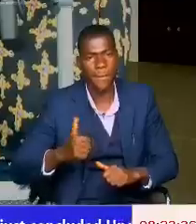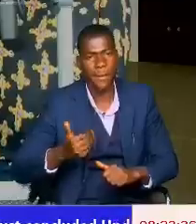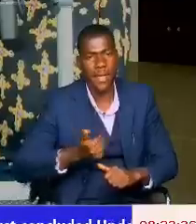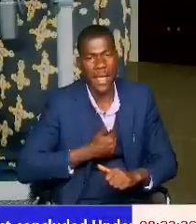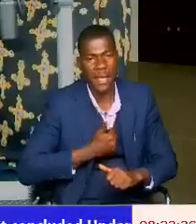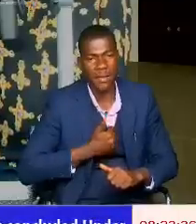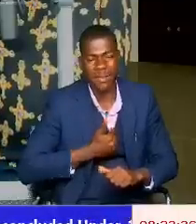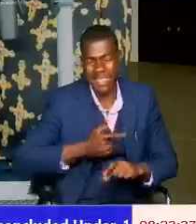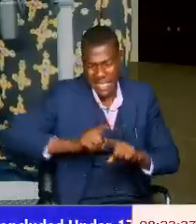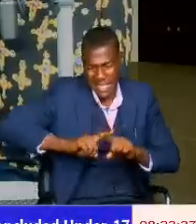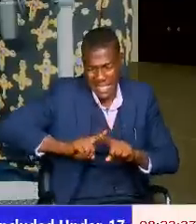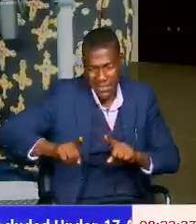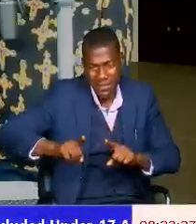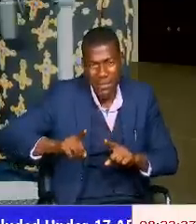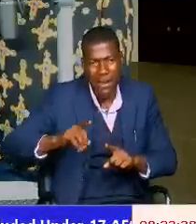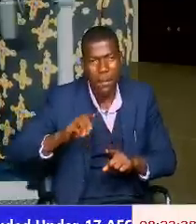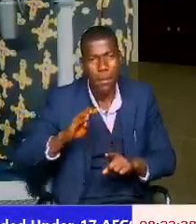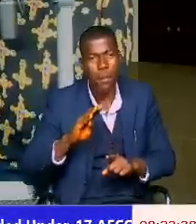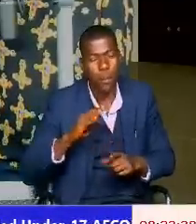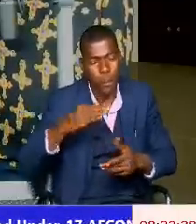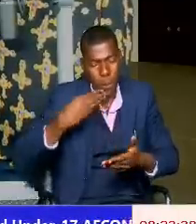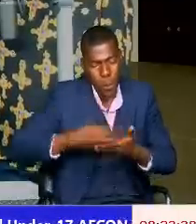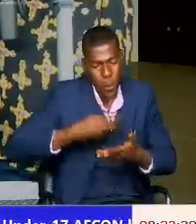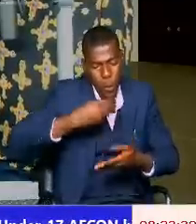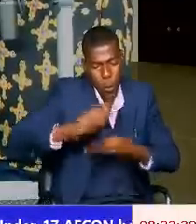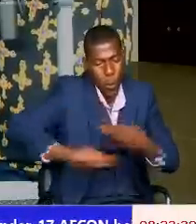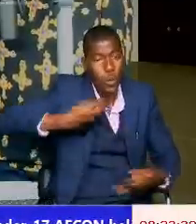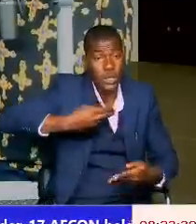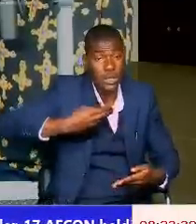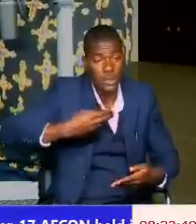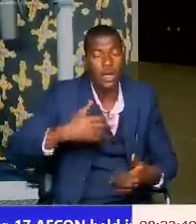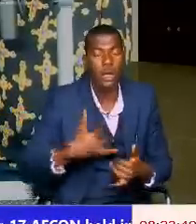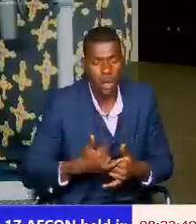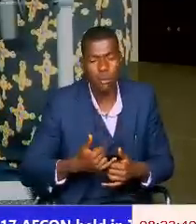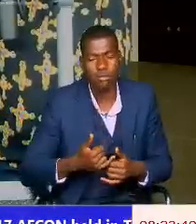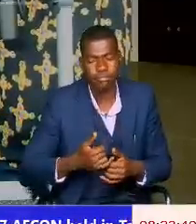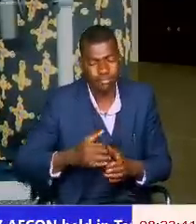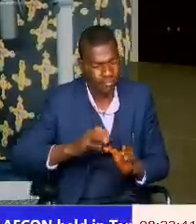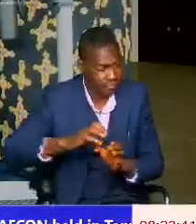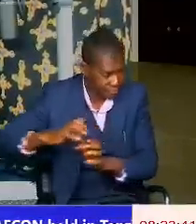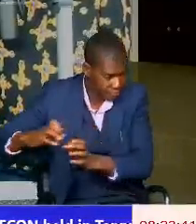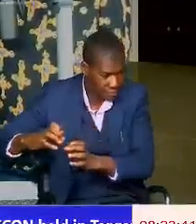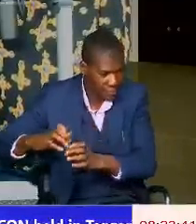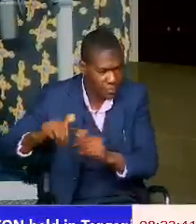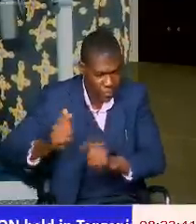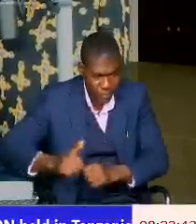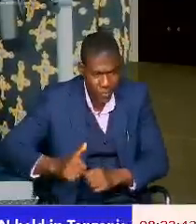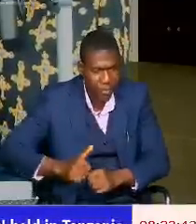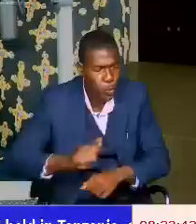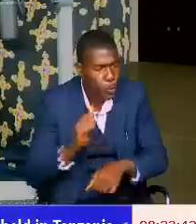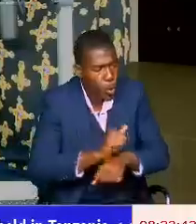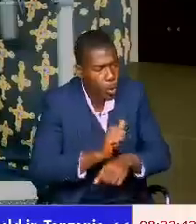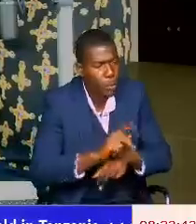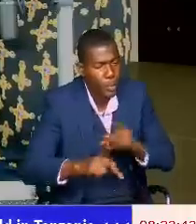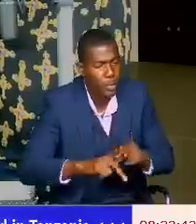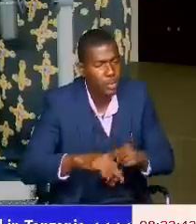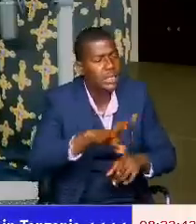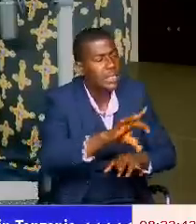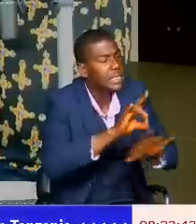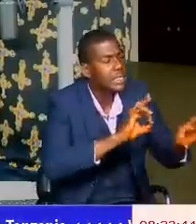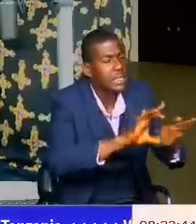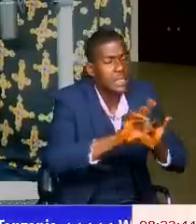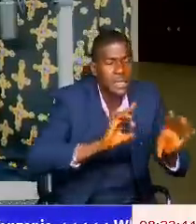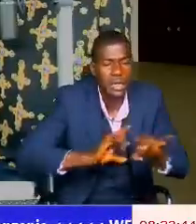own budget. Independent budget. May them do recruitment. They